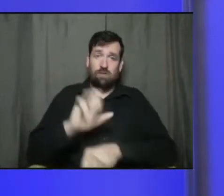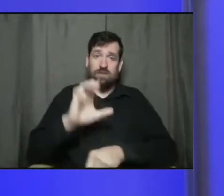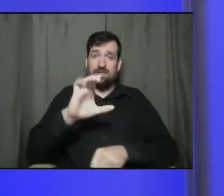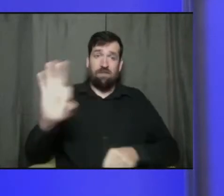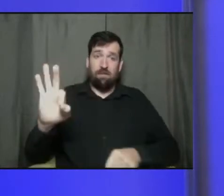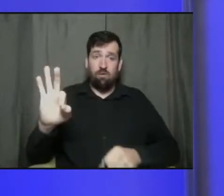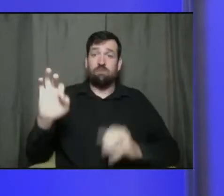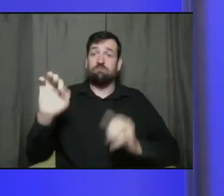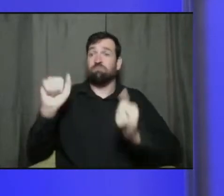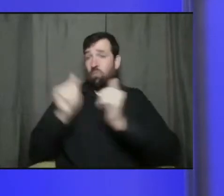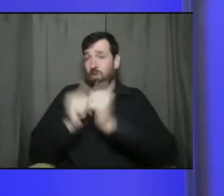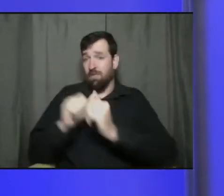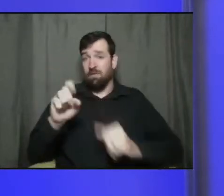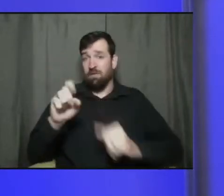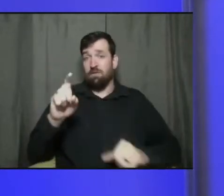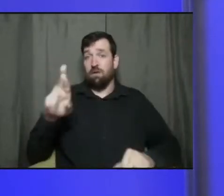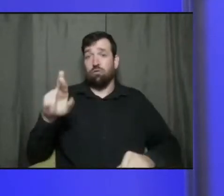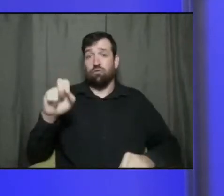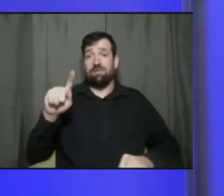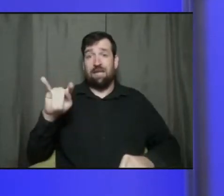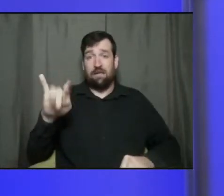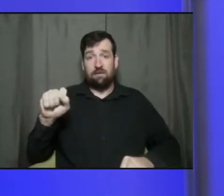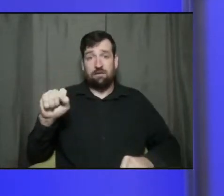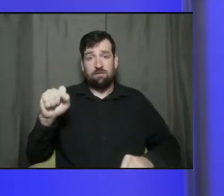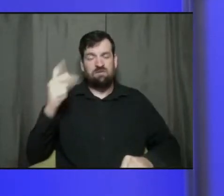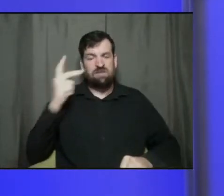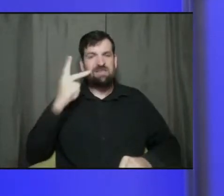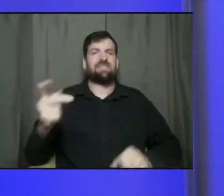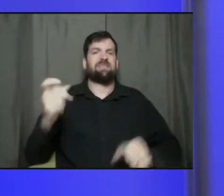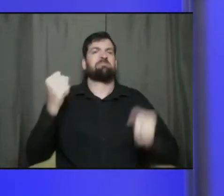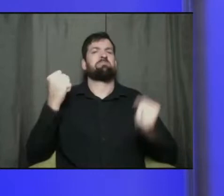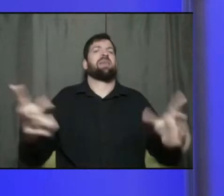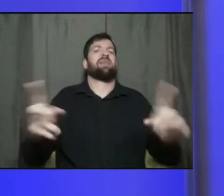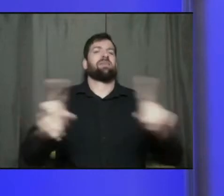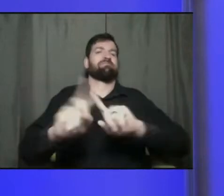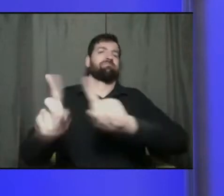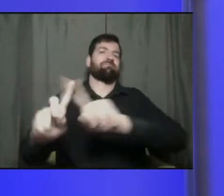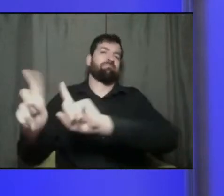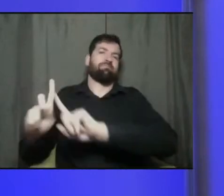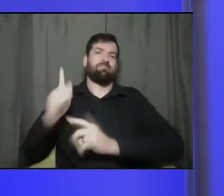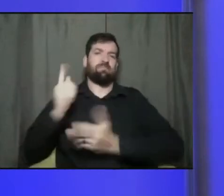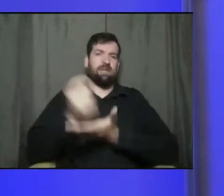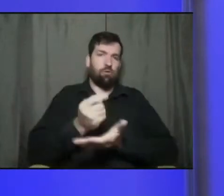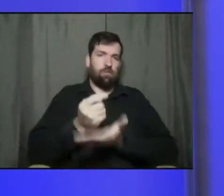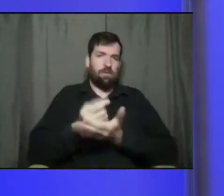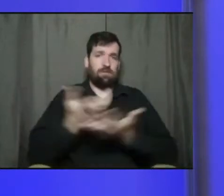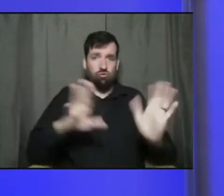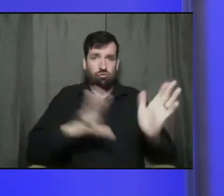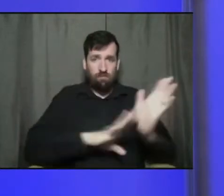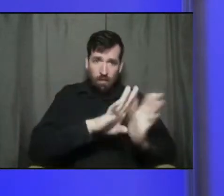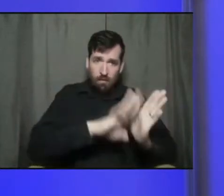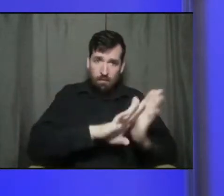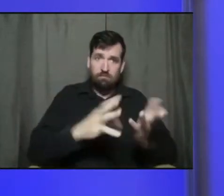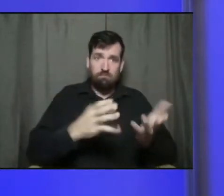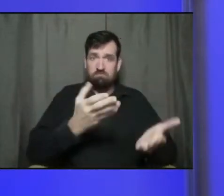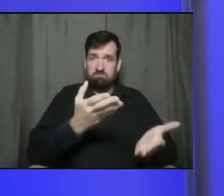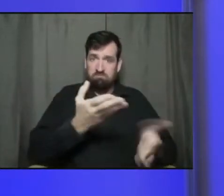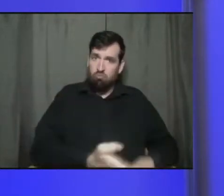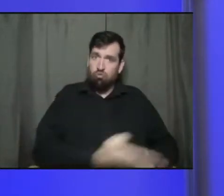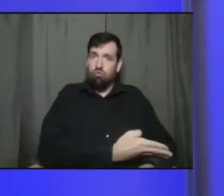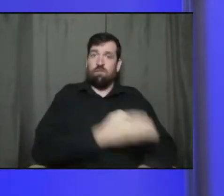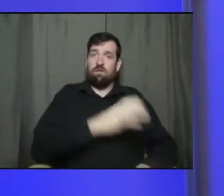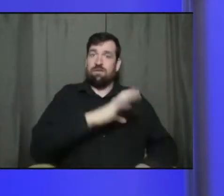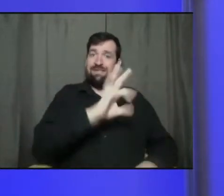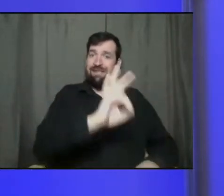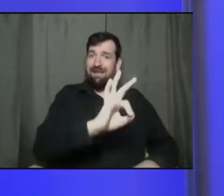Stites, I've seen a lot of different therapies develop that may have improved CF patient symptoms,